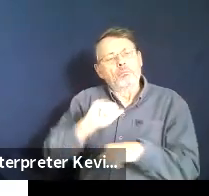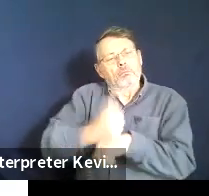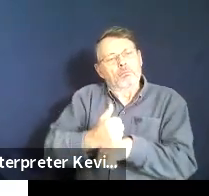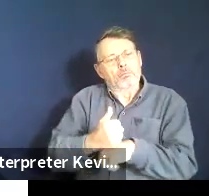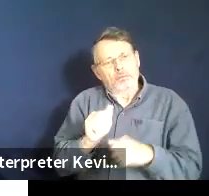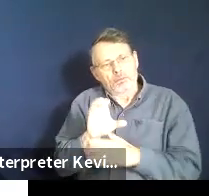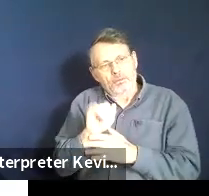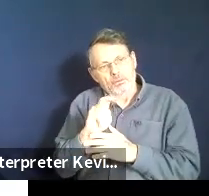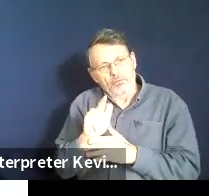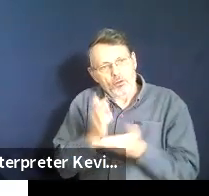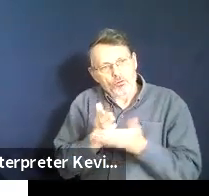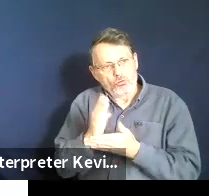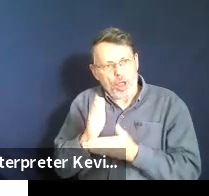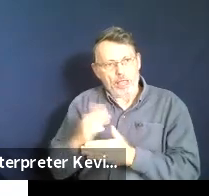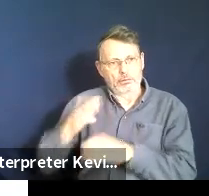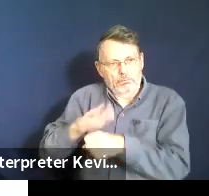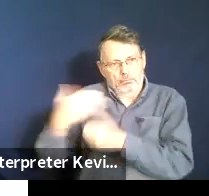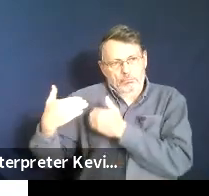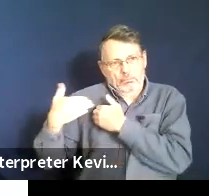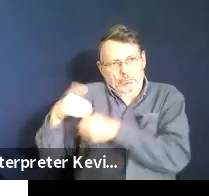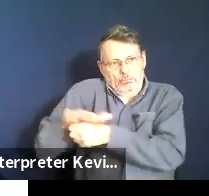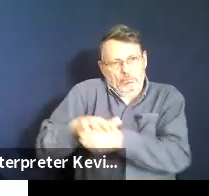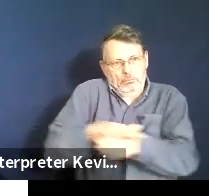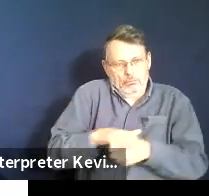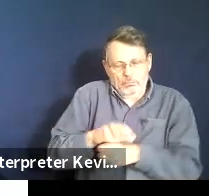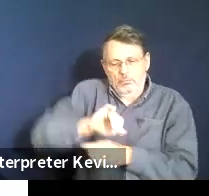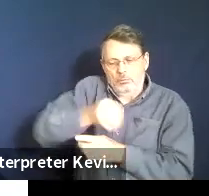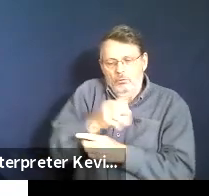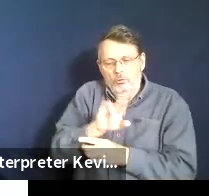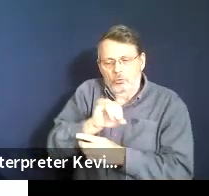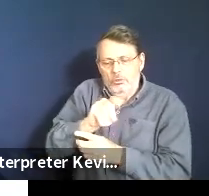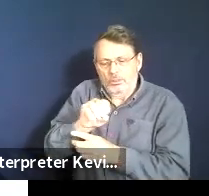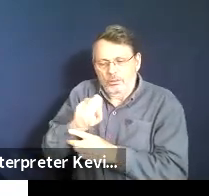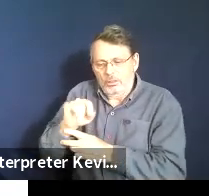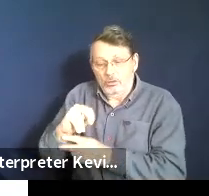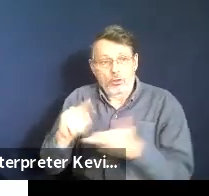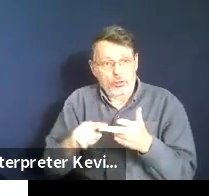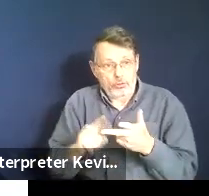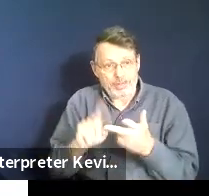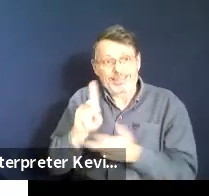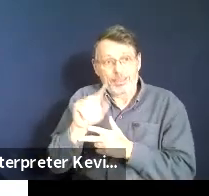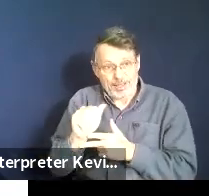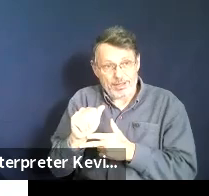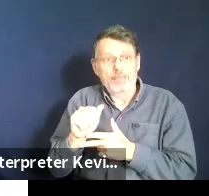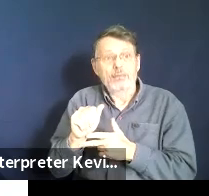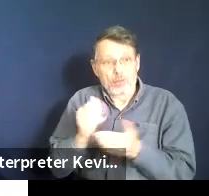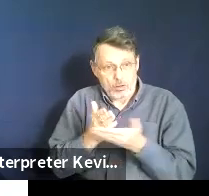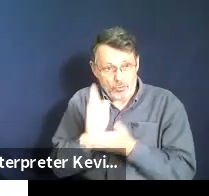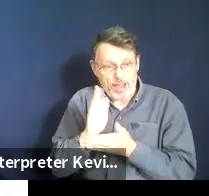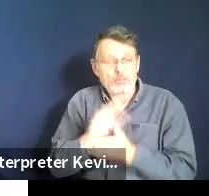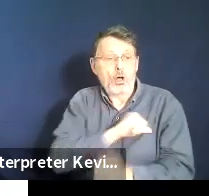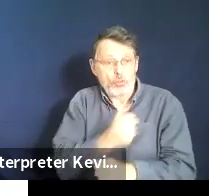rights jurisdiction, 3, OCR's disability rights authorities, 4,